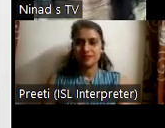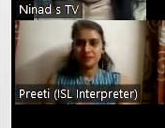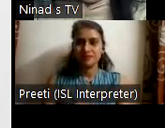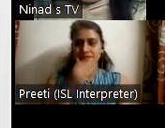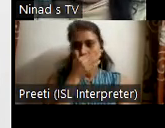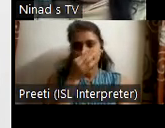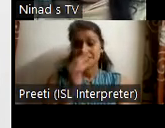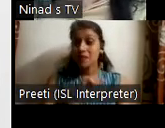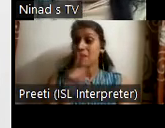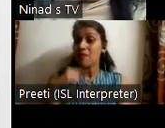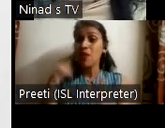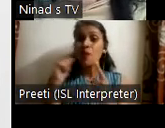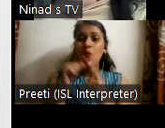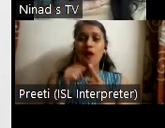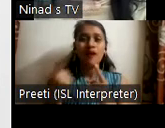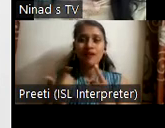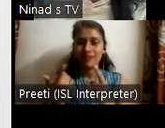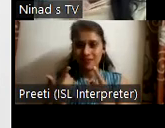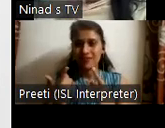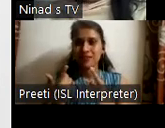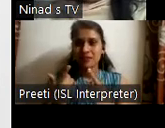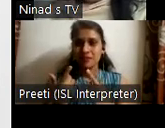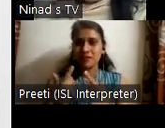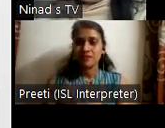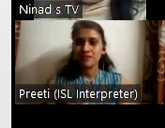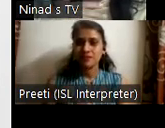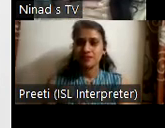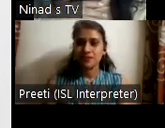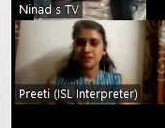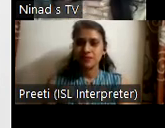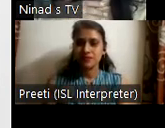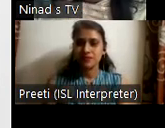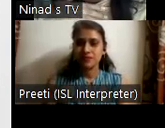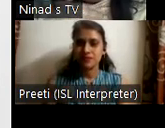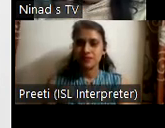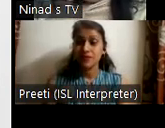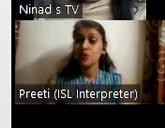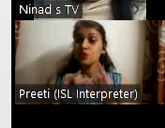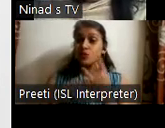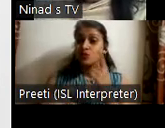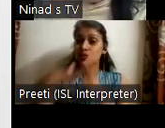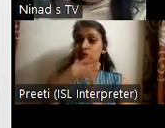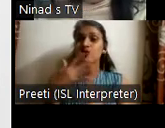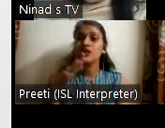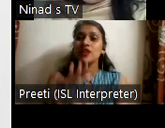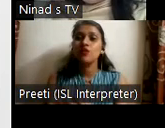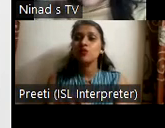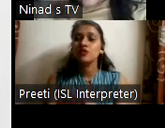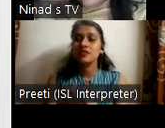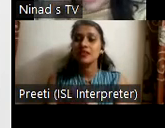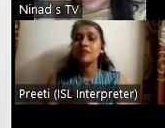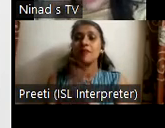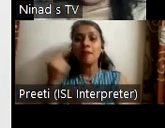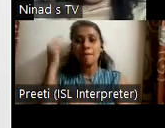But the point is that, about in context of social inclusion, is this inclusion happens